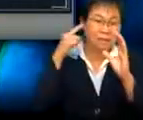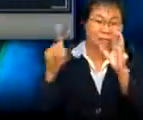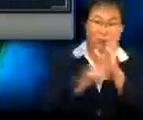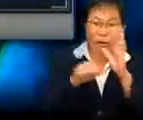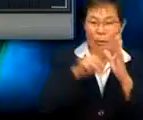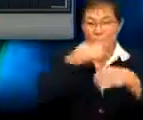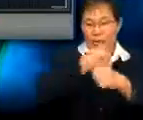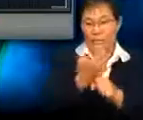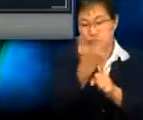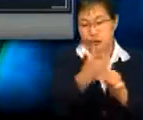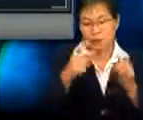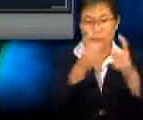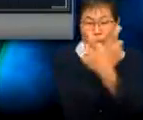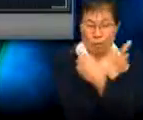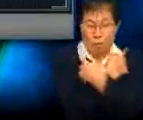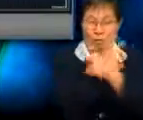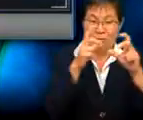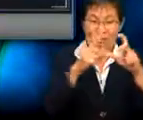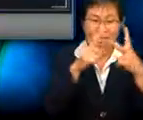3 ossicles to vibrate.